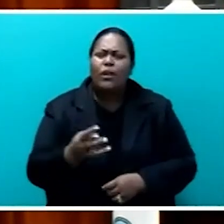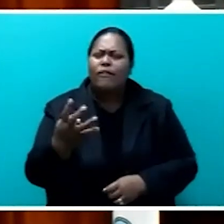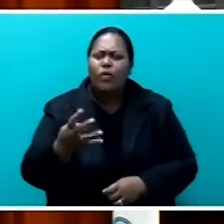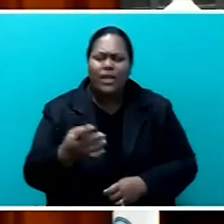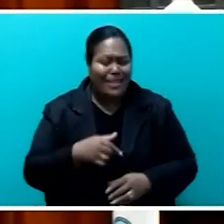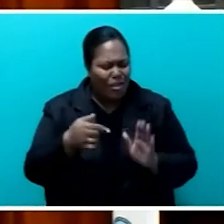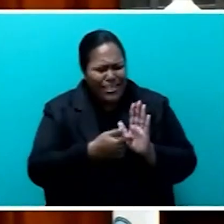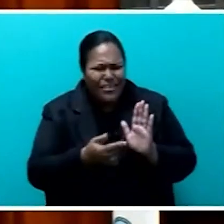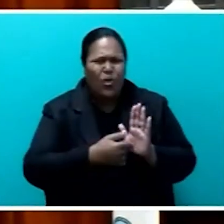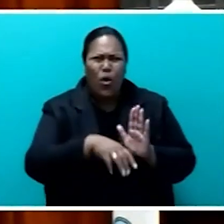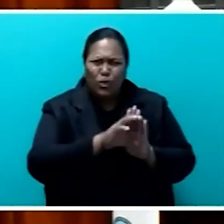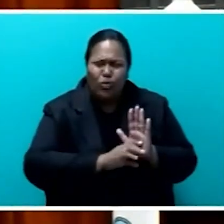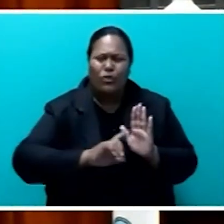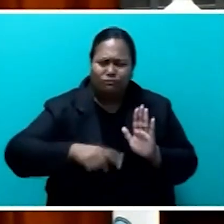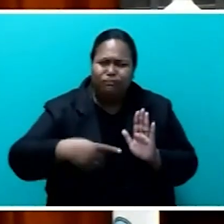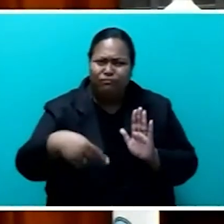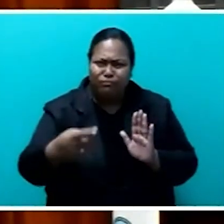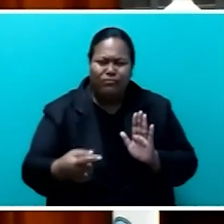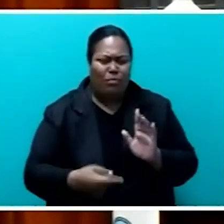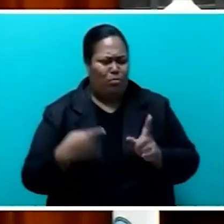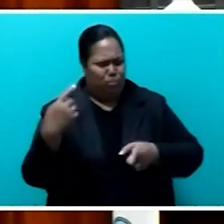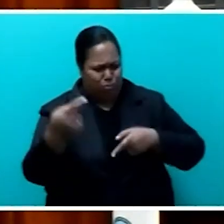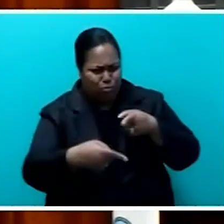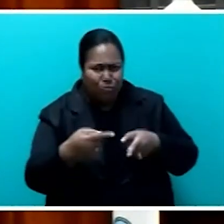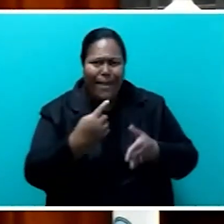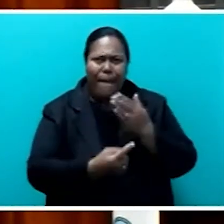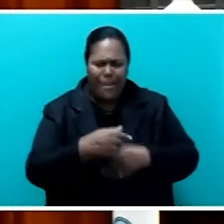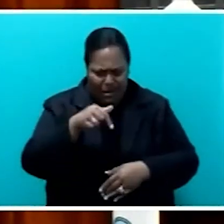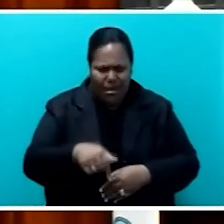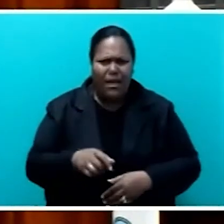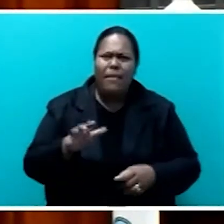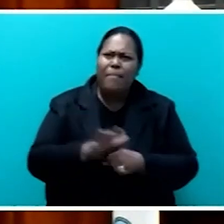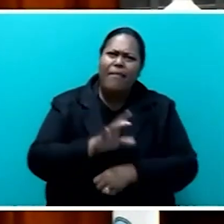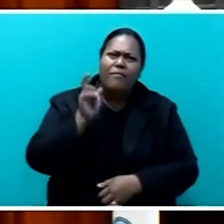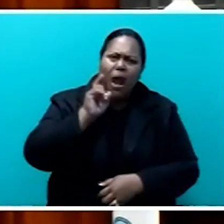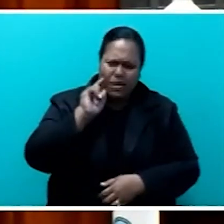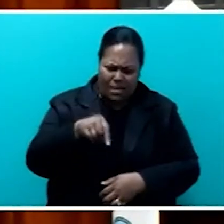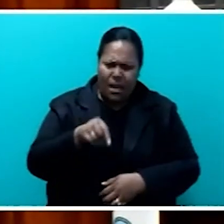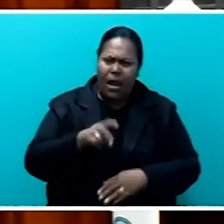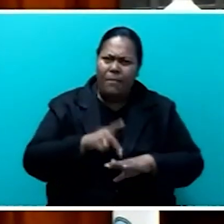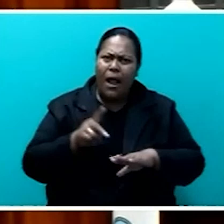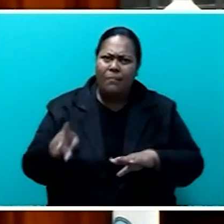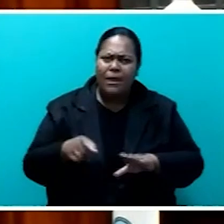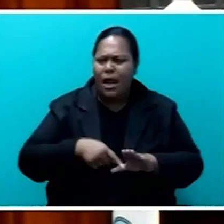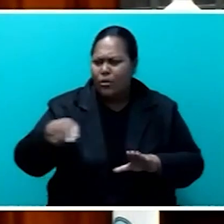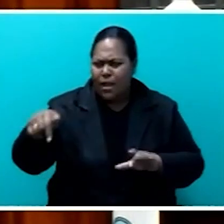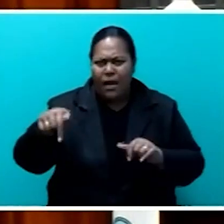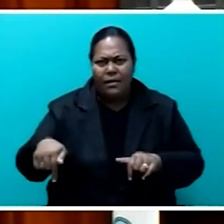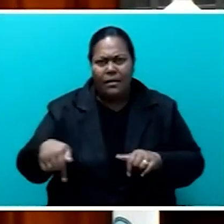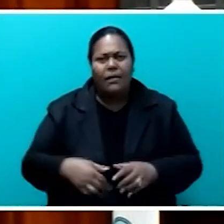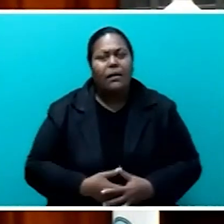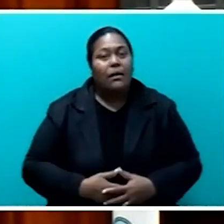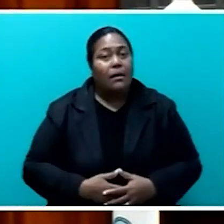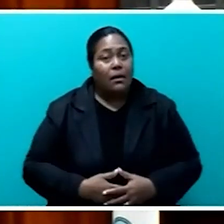criticism and sometimes even ridicule in this House and outside of this House. There has